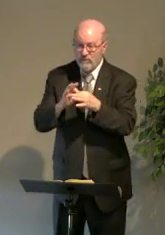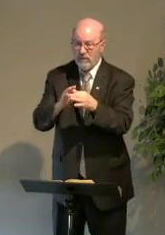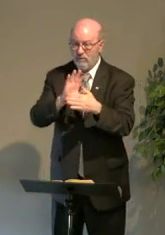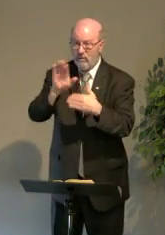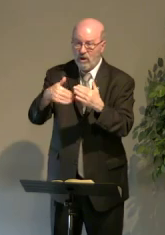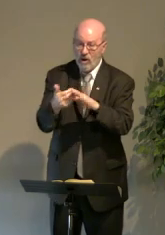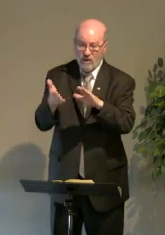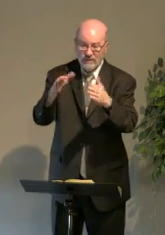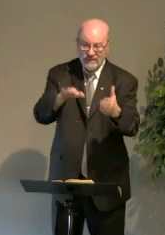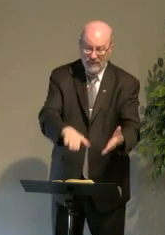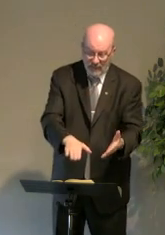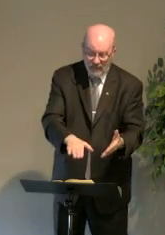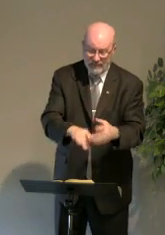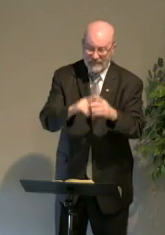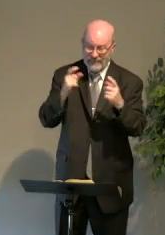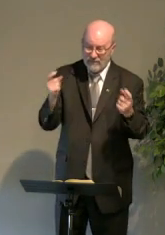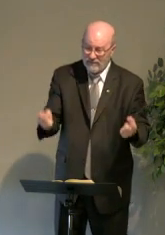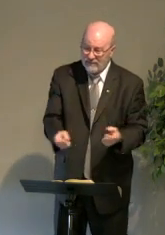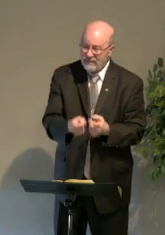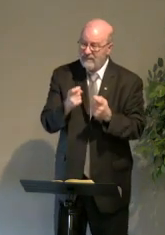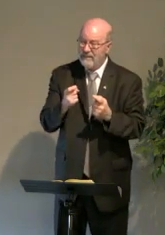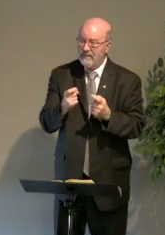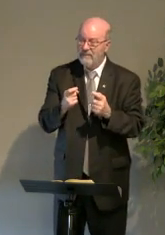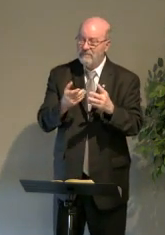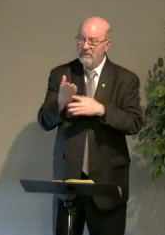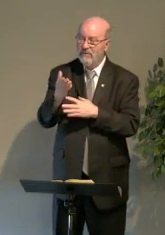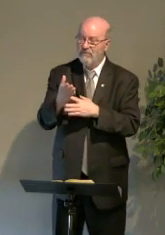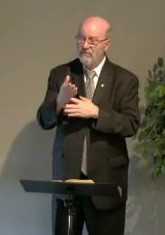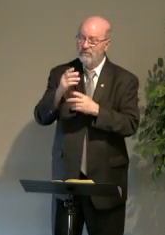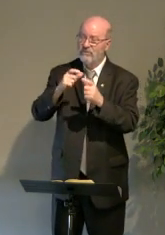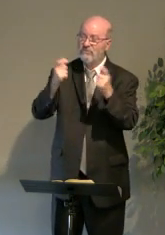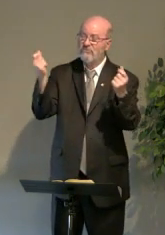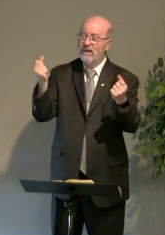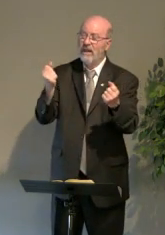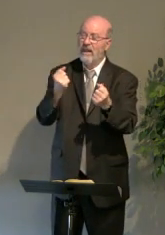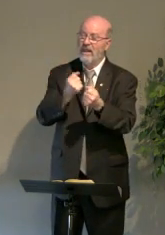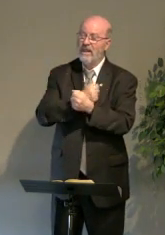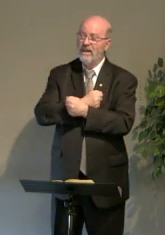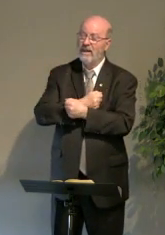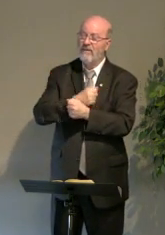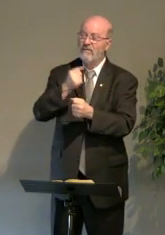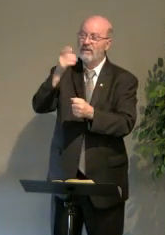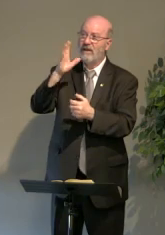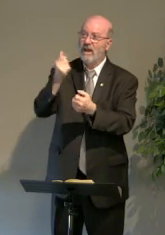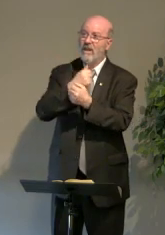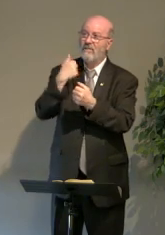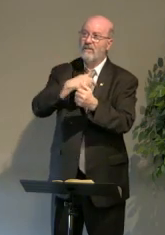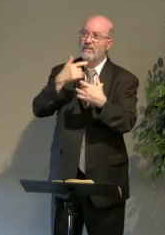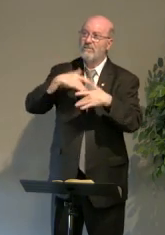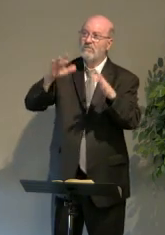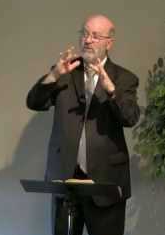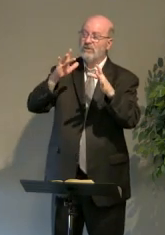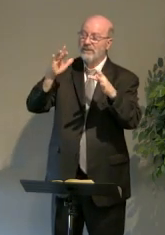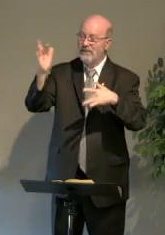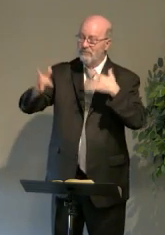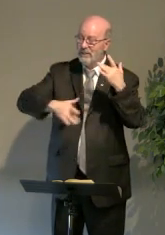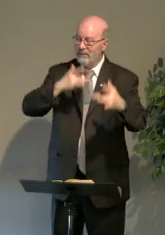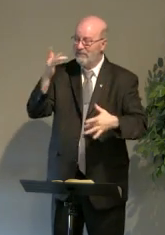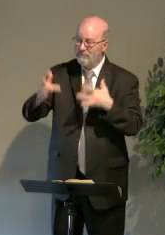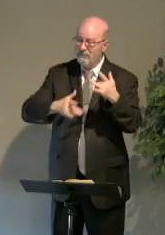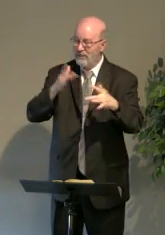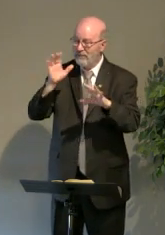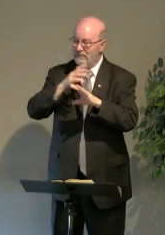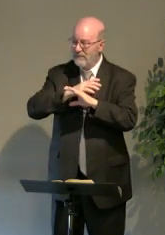are all dead in our trespasses and sins. But through this great love that he loved us, his mercy, we can rejoice and we